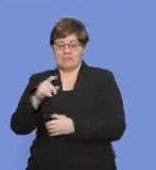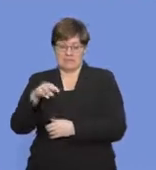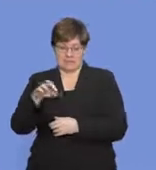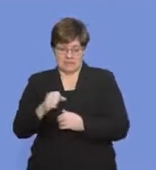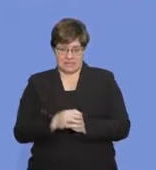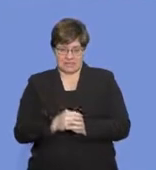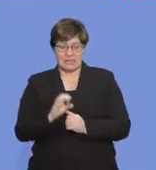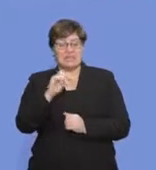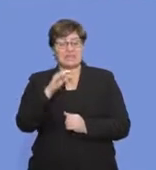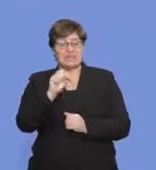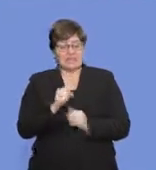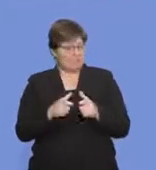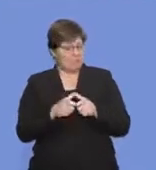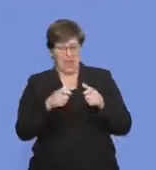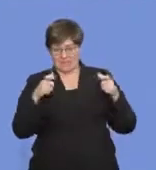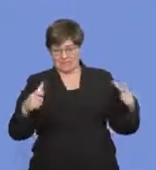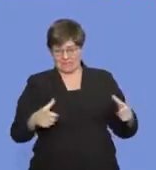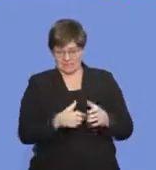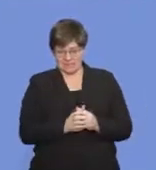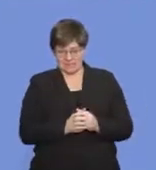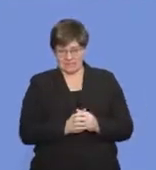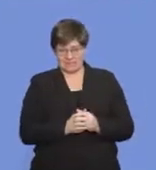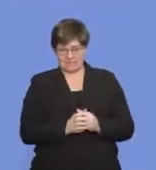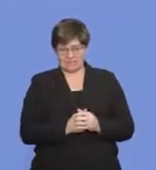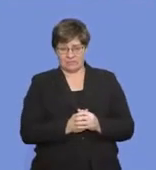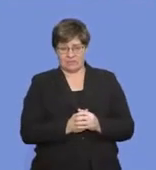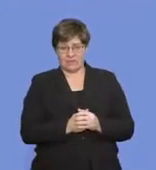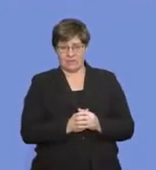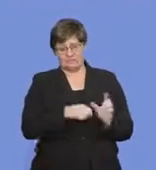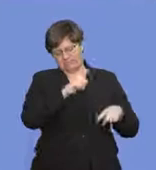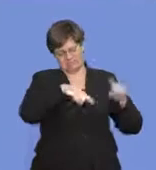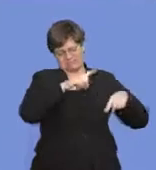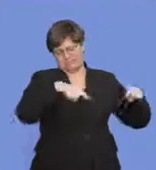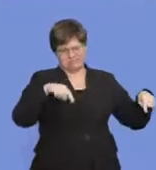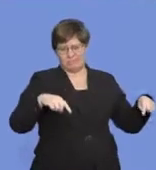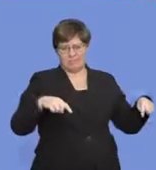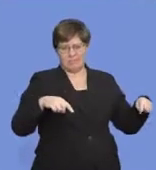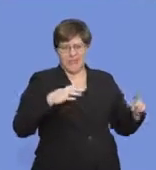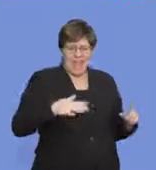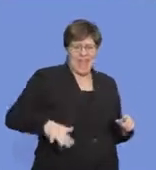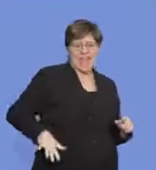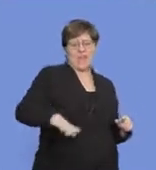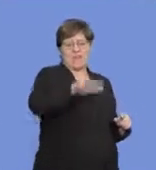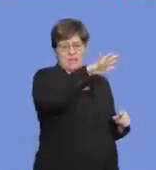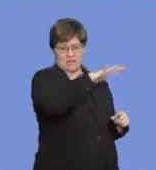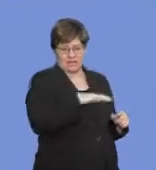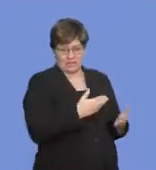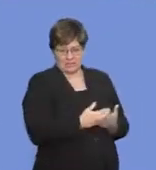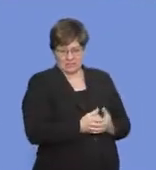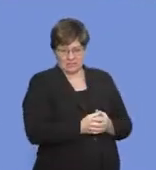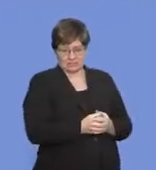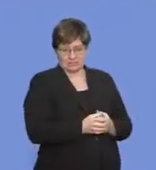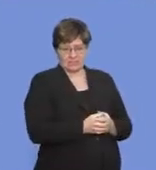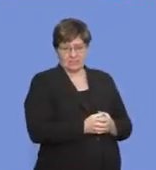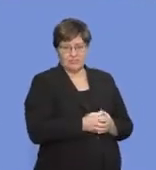is massive, and a species can be spread all over in very large areas, a large environment,